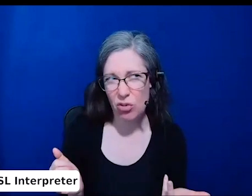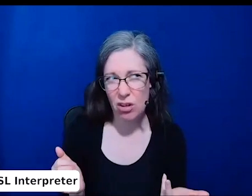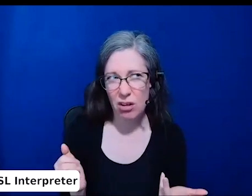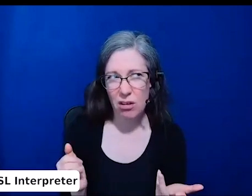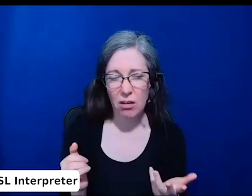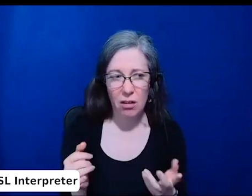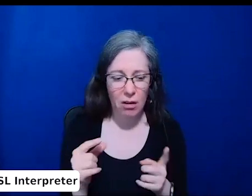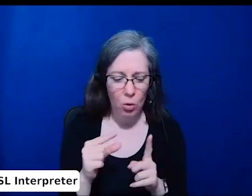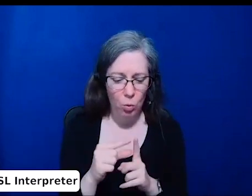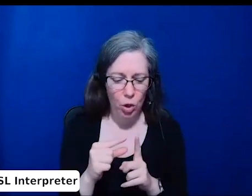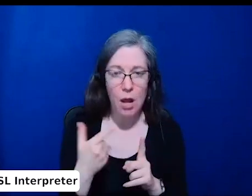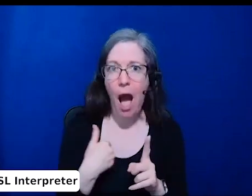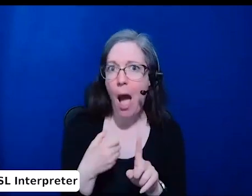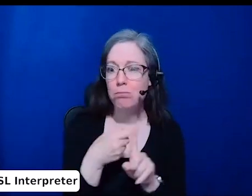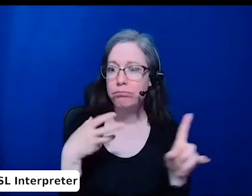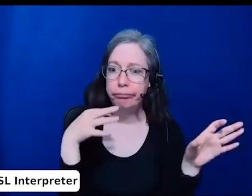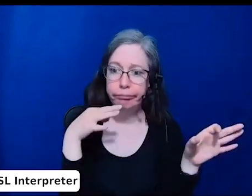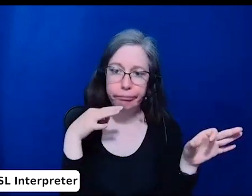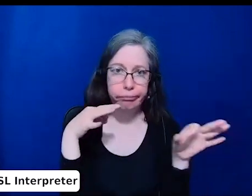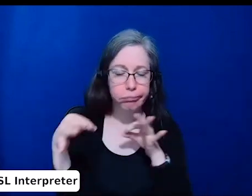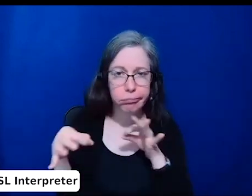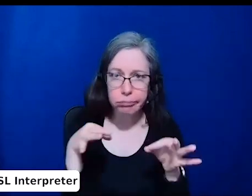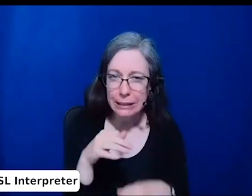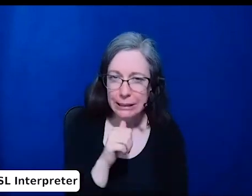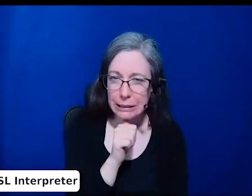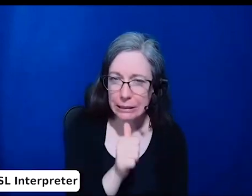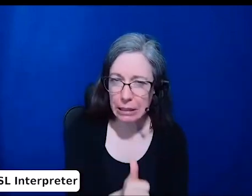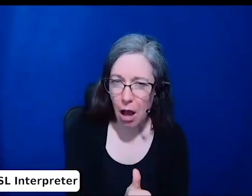really a data sonification. That's kind of just me telling you about it.